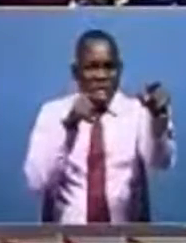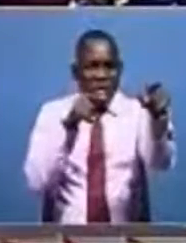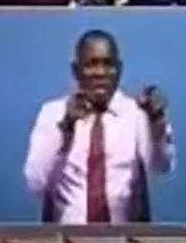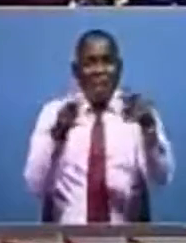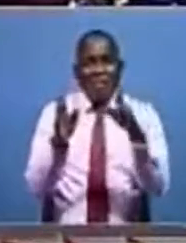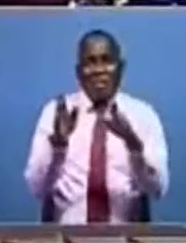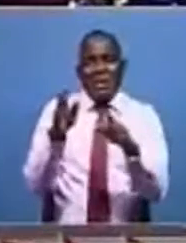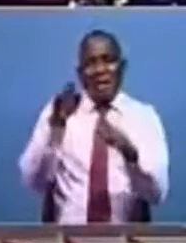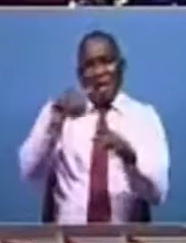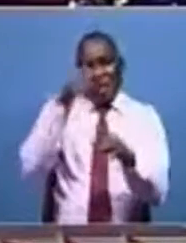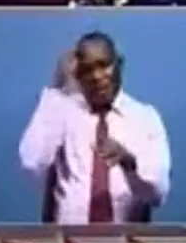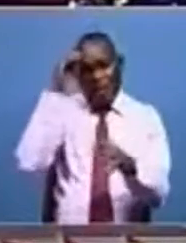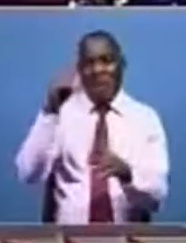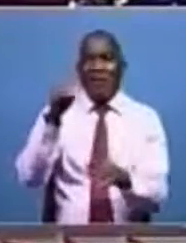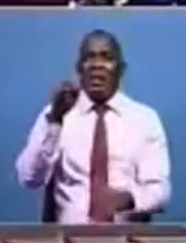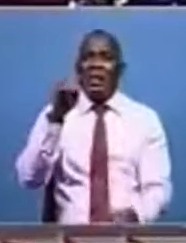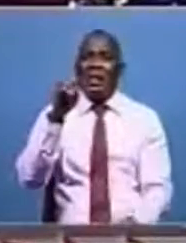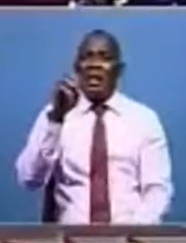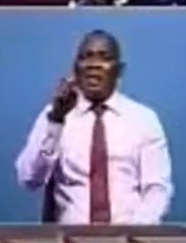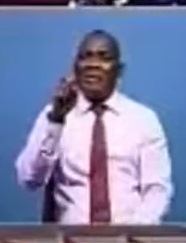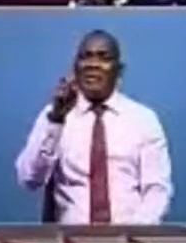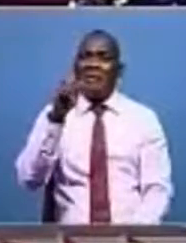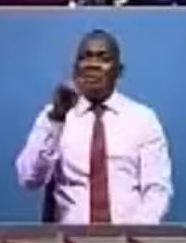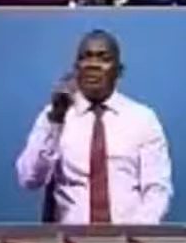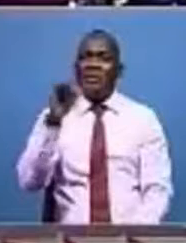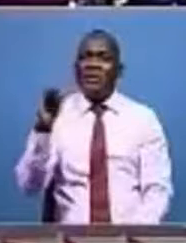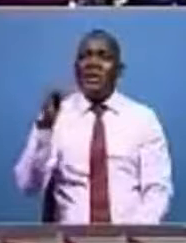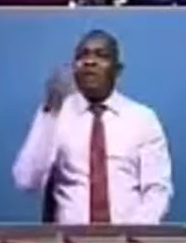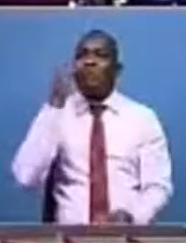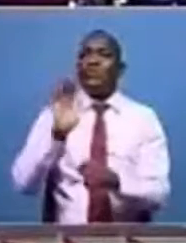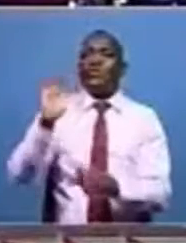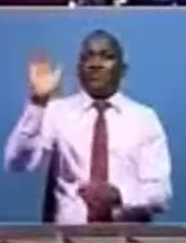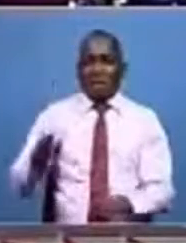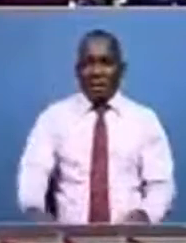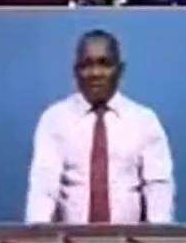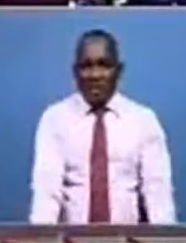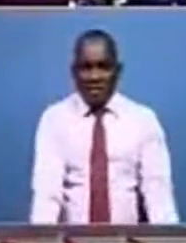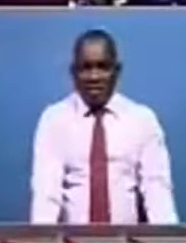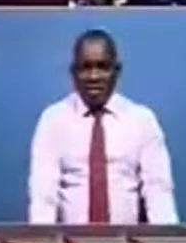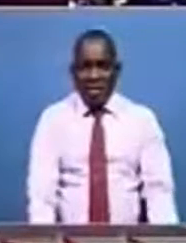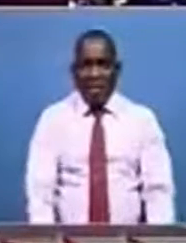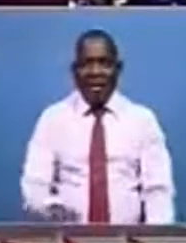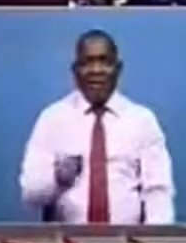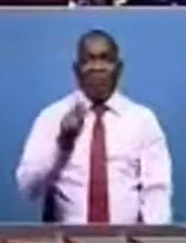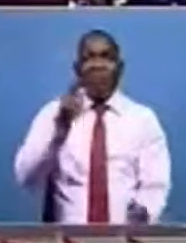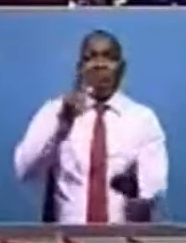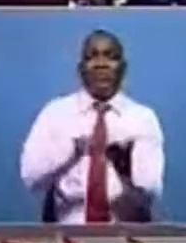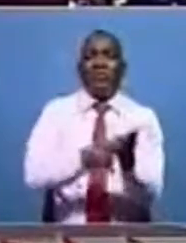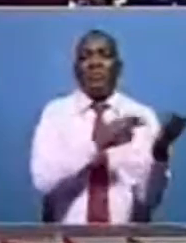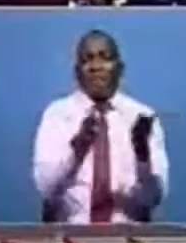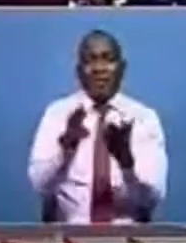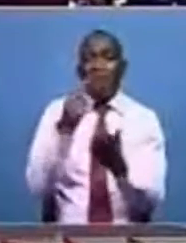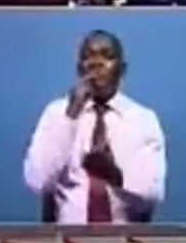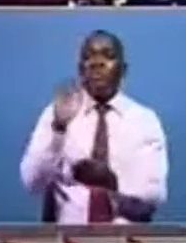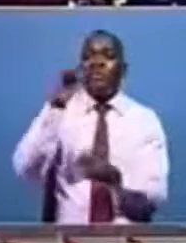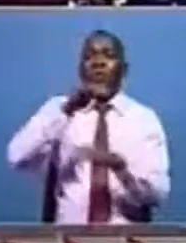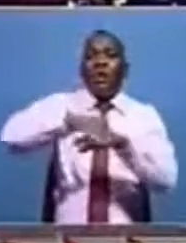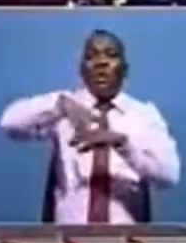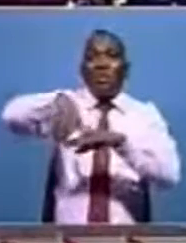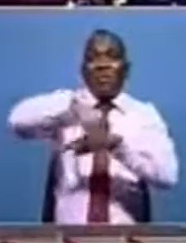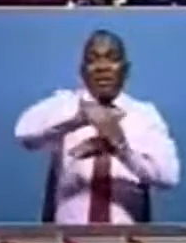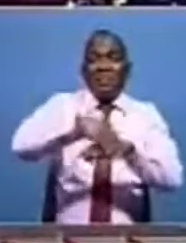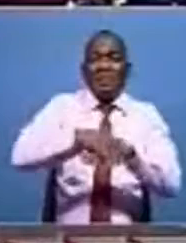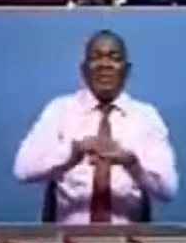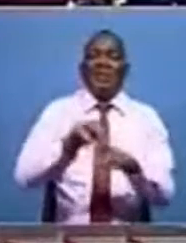permitted Mr. Kweku Esrifi to swear, to depose to the affidavit in opposition on behalf of